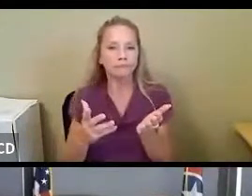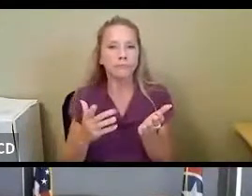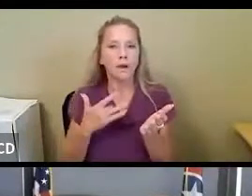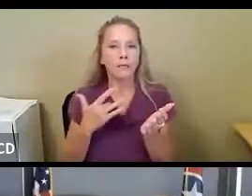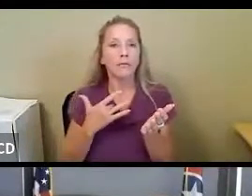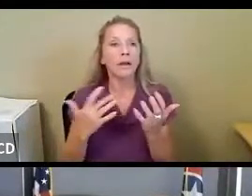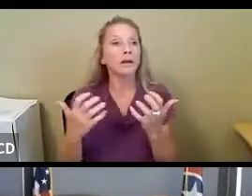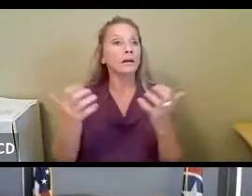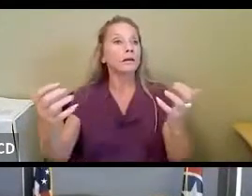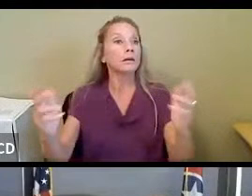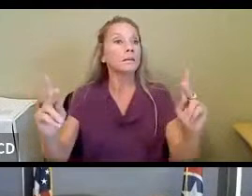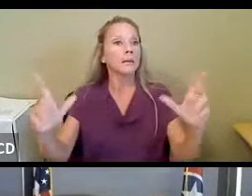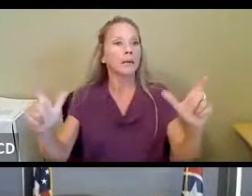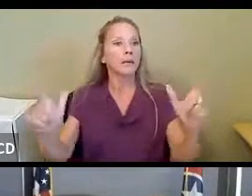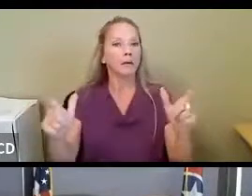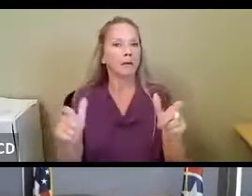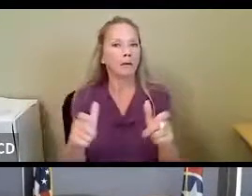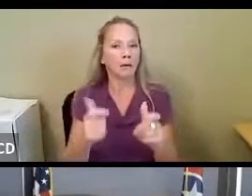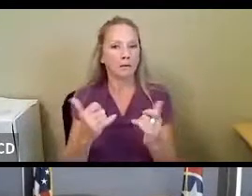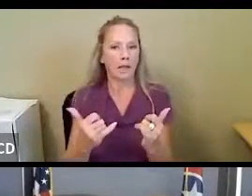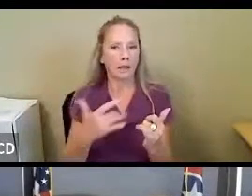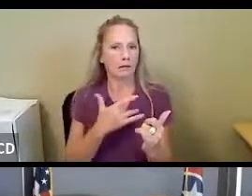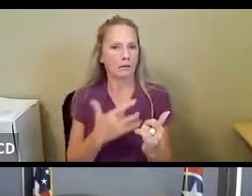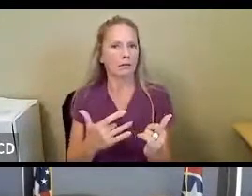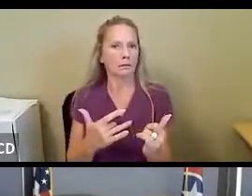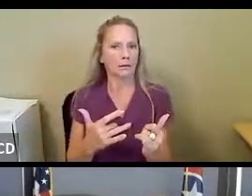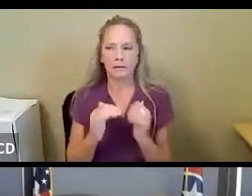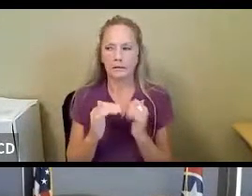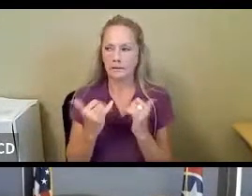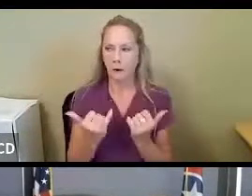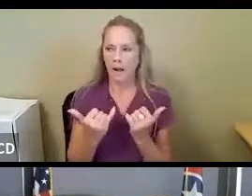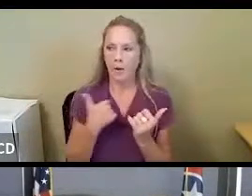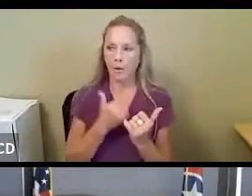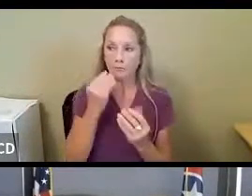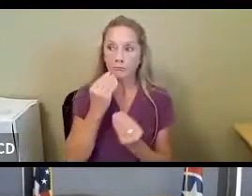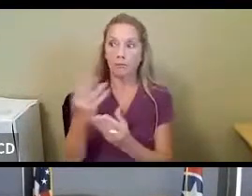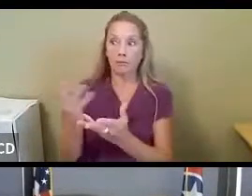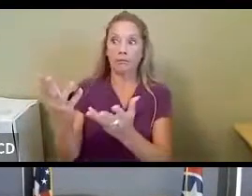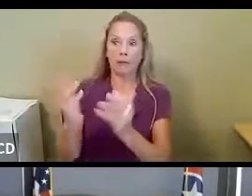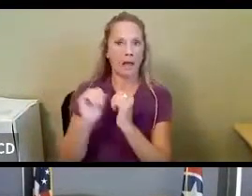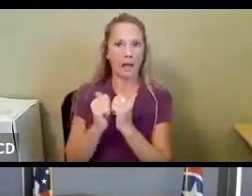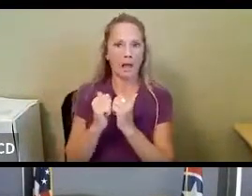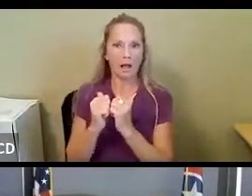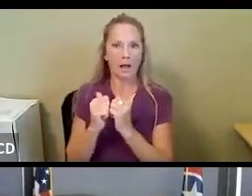for the media briefings, so maybe there's a different way to get that information out there.